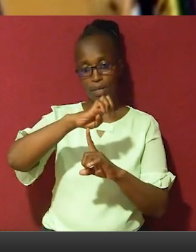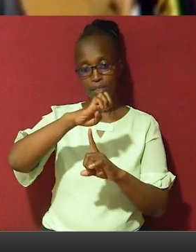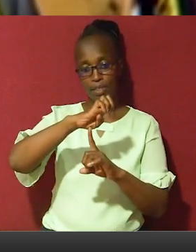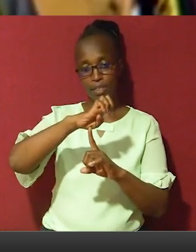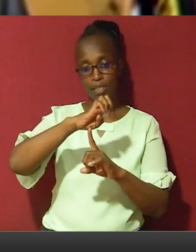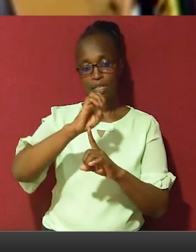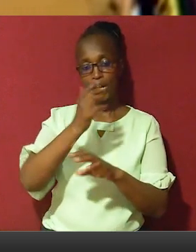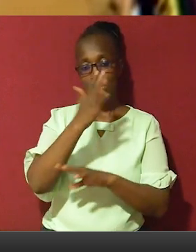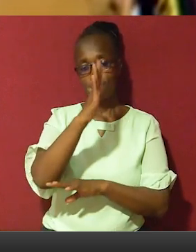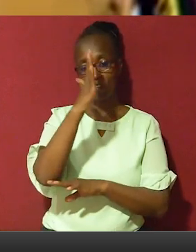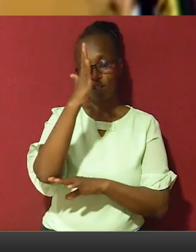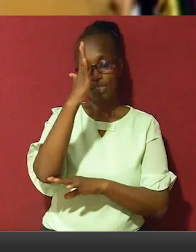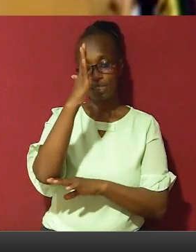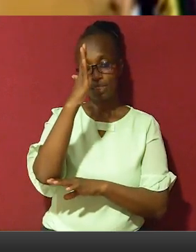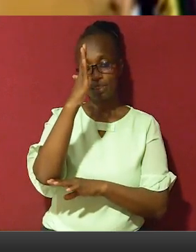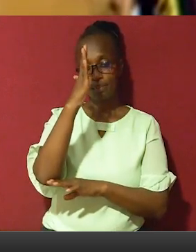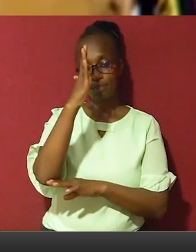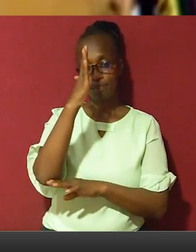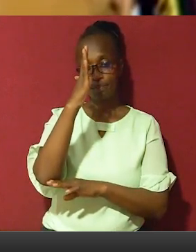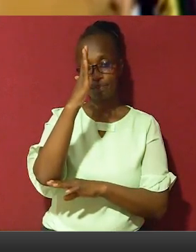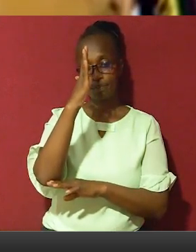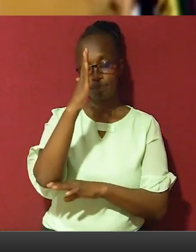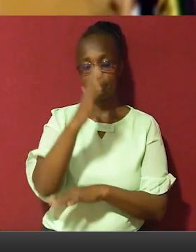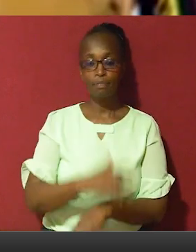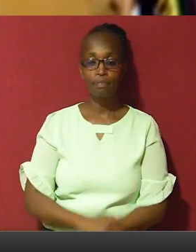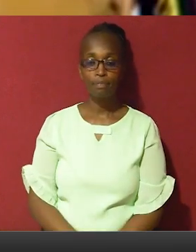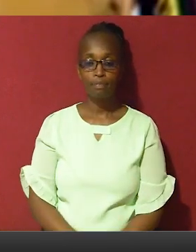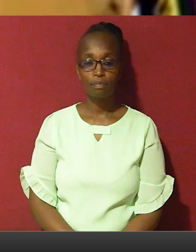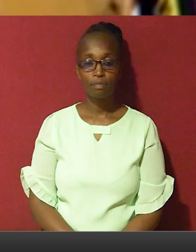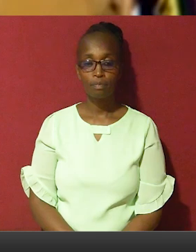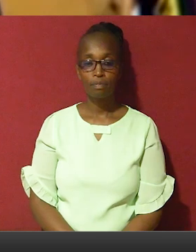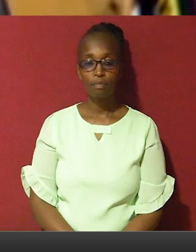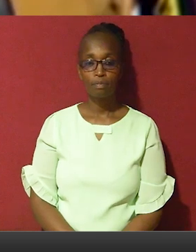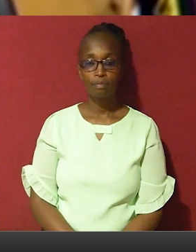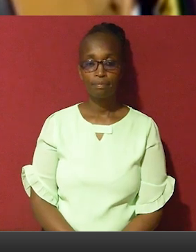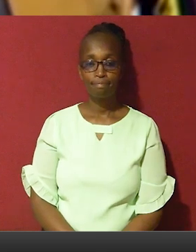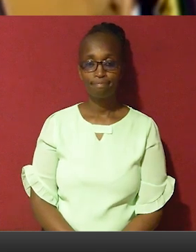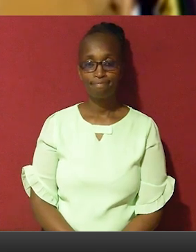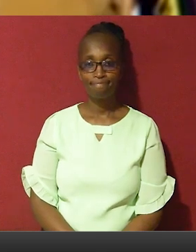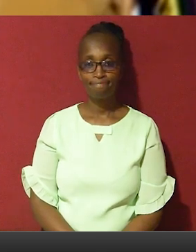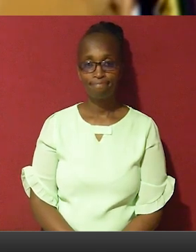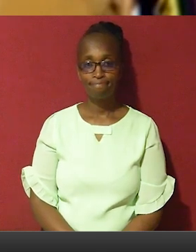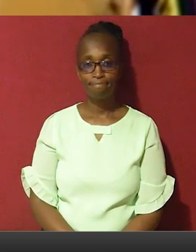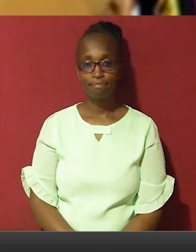Cabinet Secretary, Minister of Environment, Climate Change and Forestry.